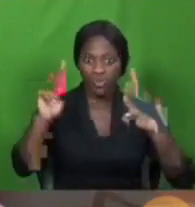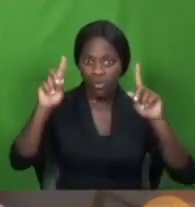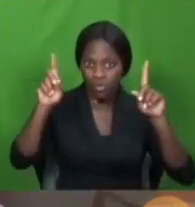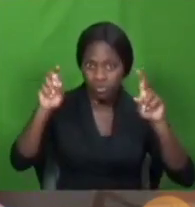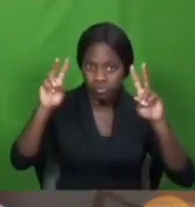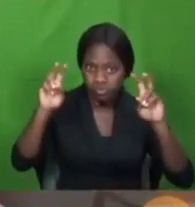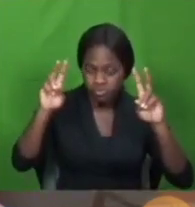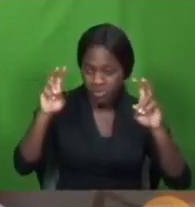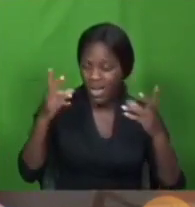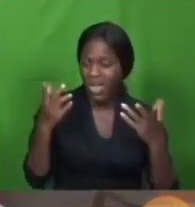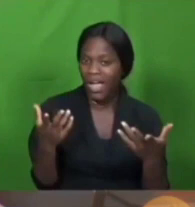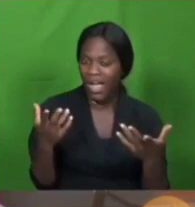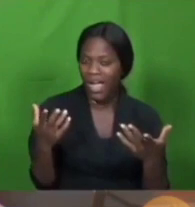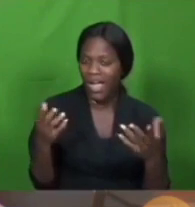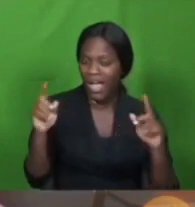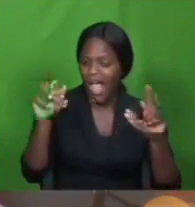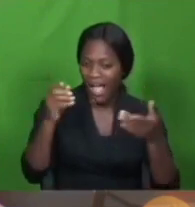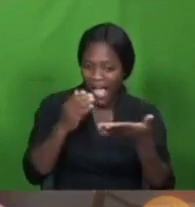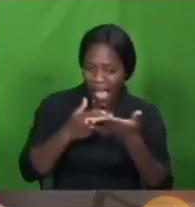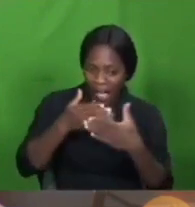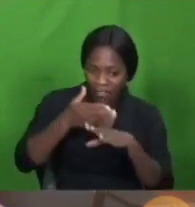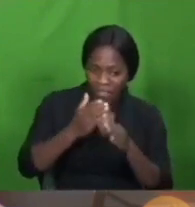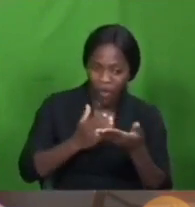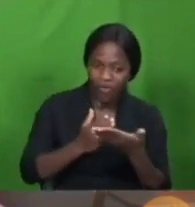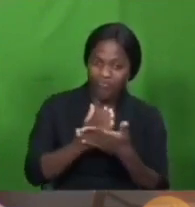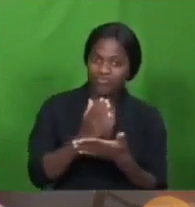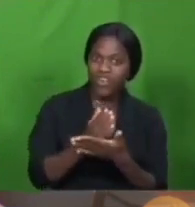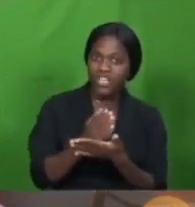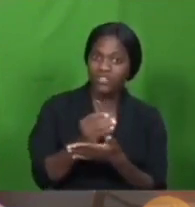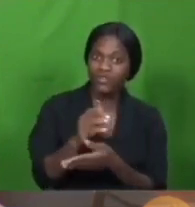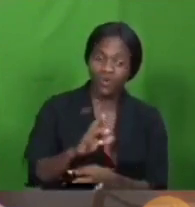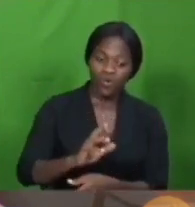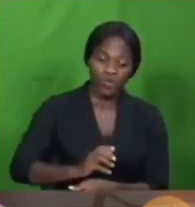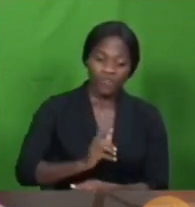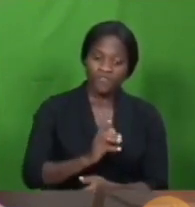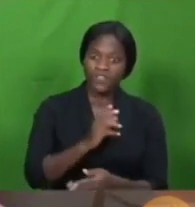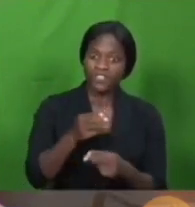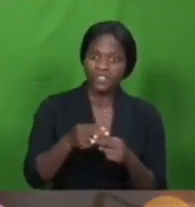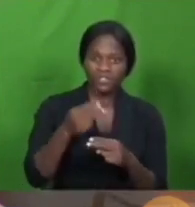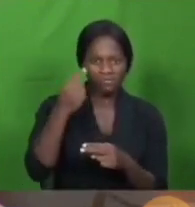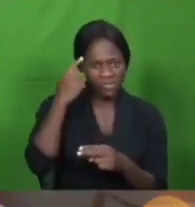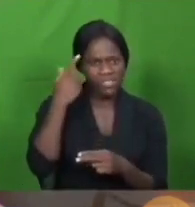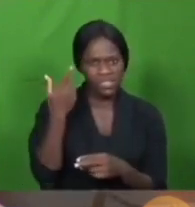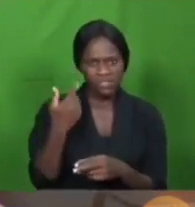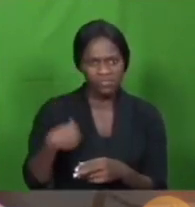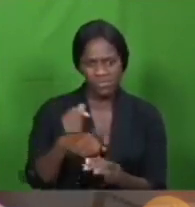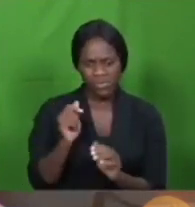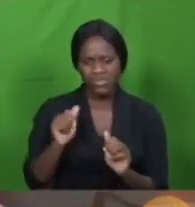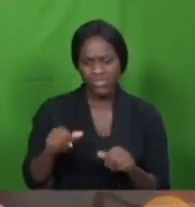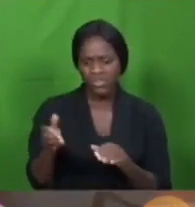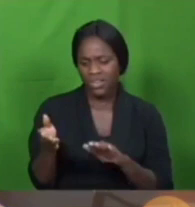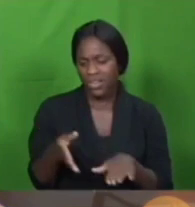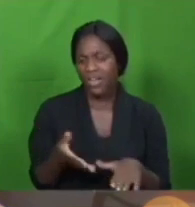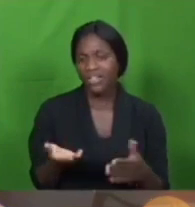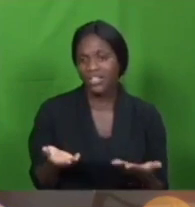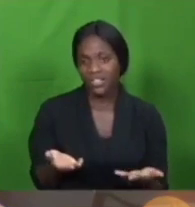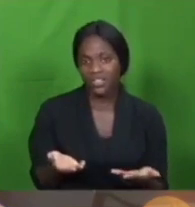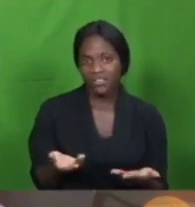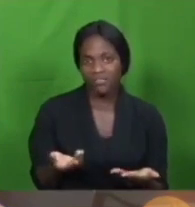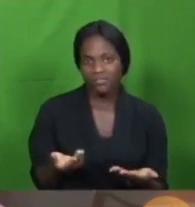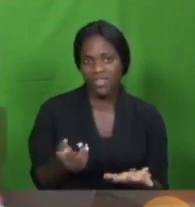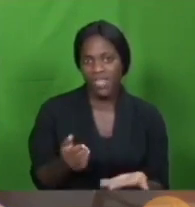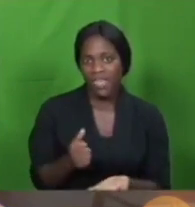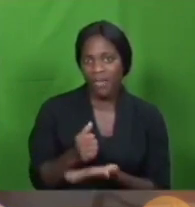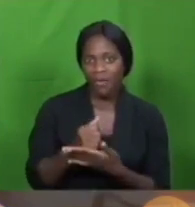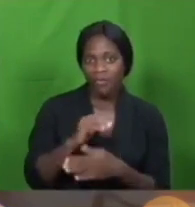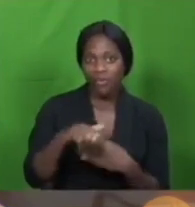the actual name, the official name, I think we can let it pass, just for clarity that